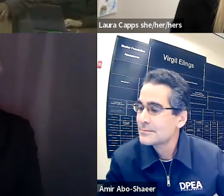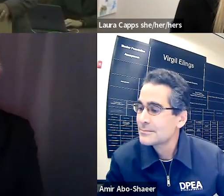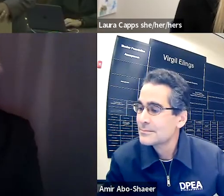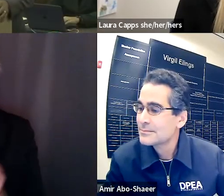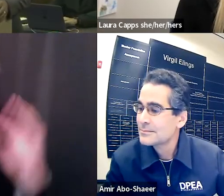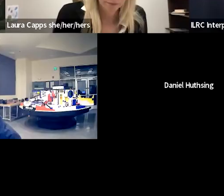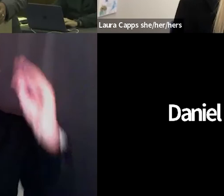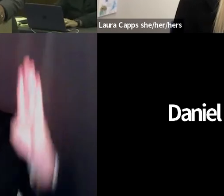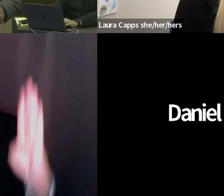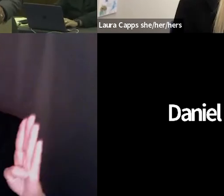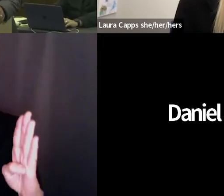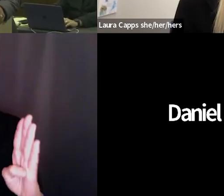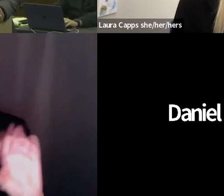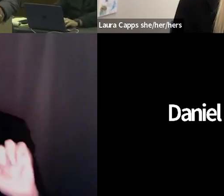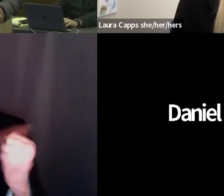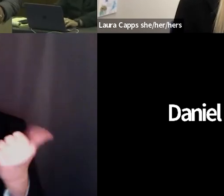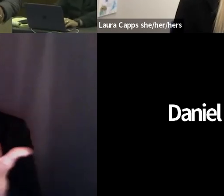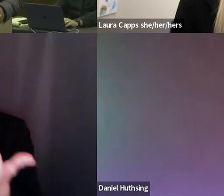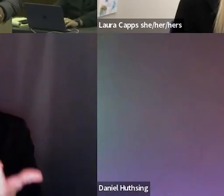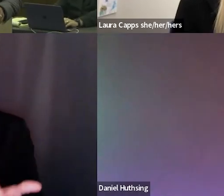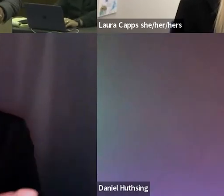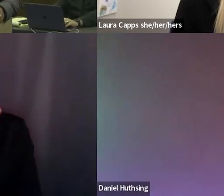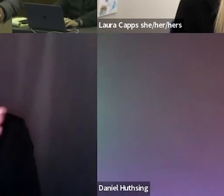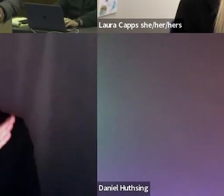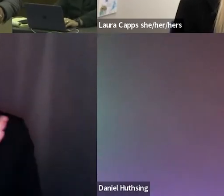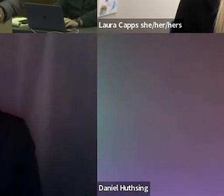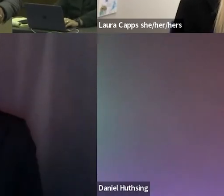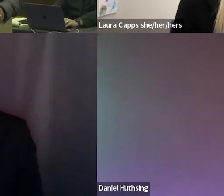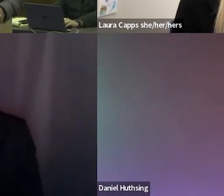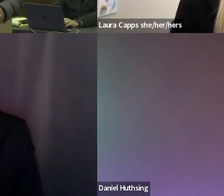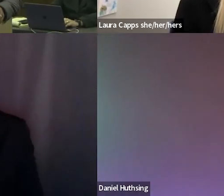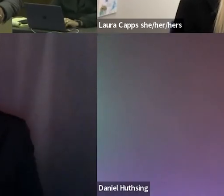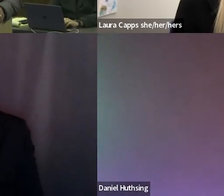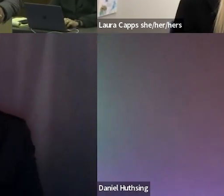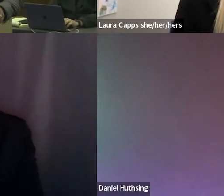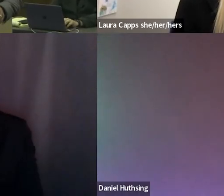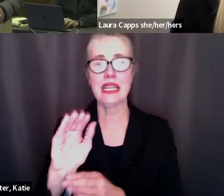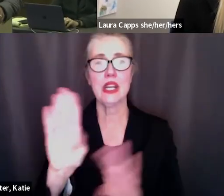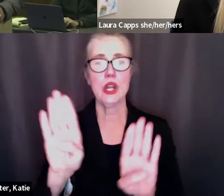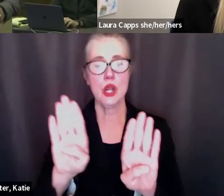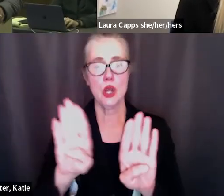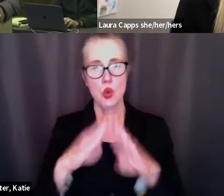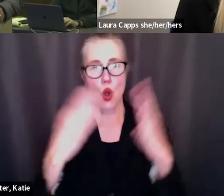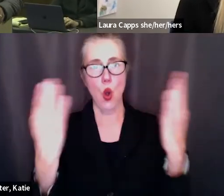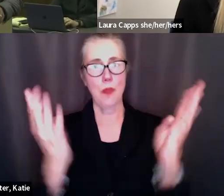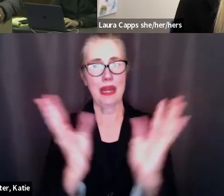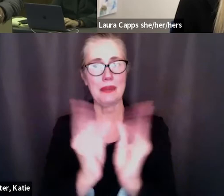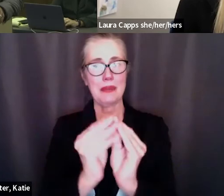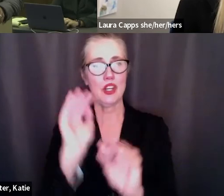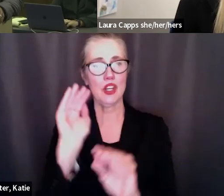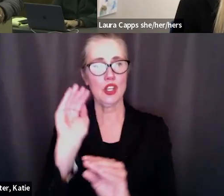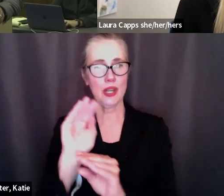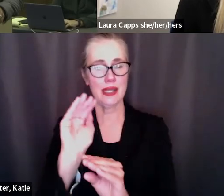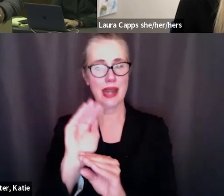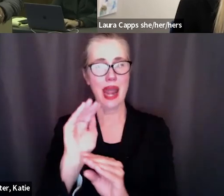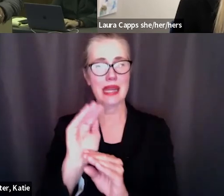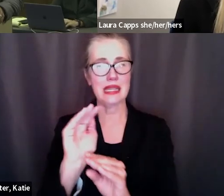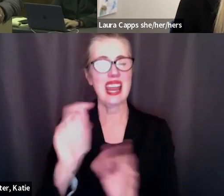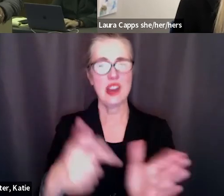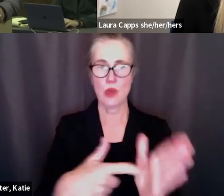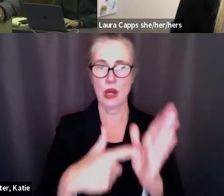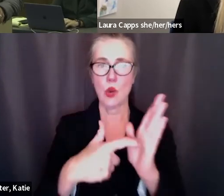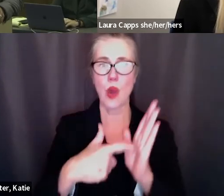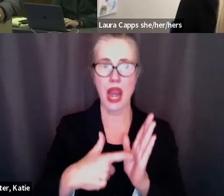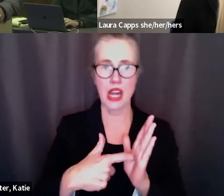board president munoz board members good evening superintendent maldonado we are opening this public hearing tonight as a requirement to